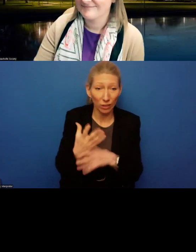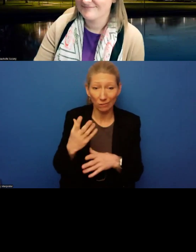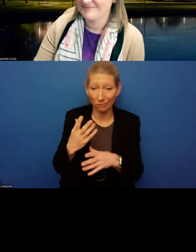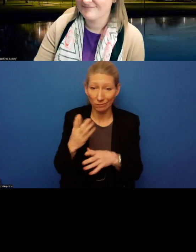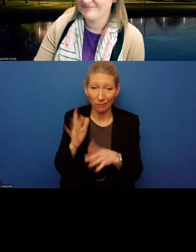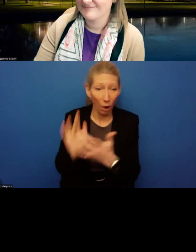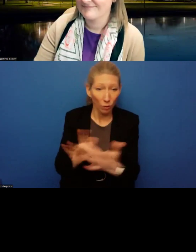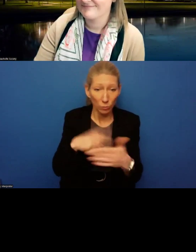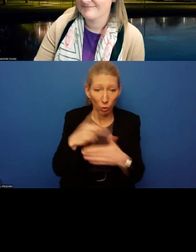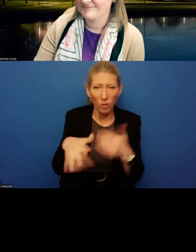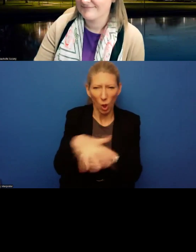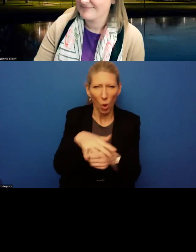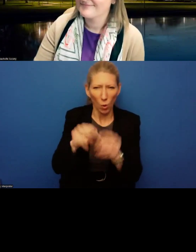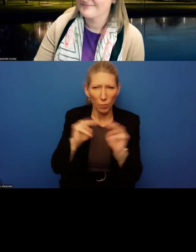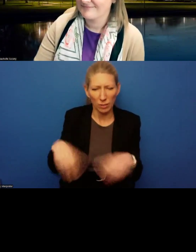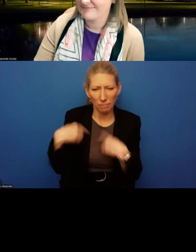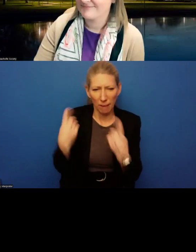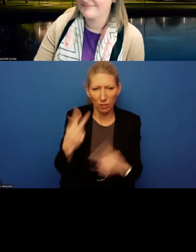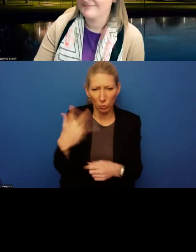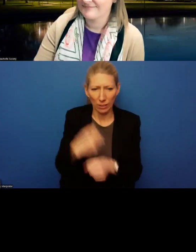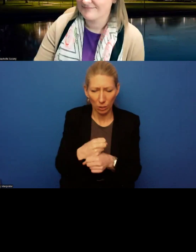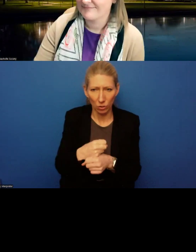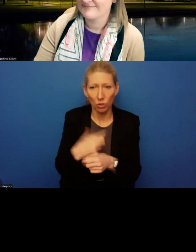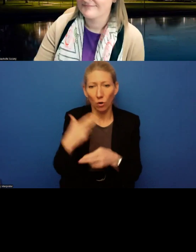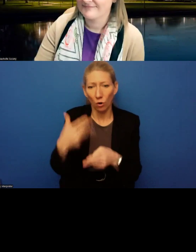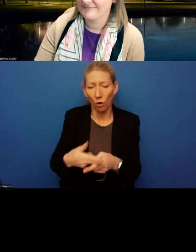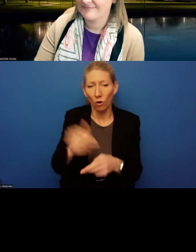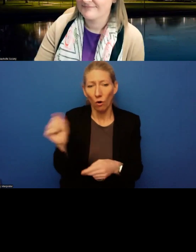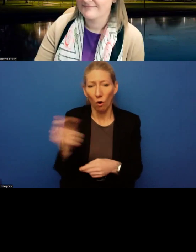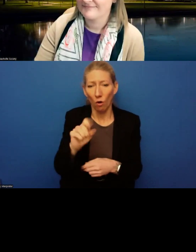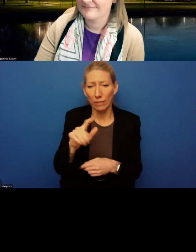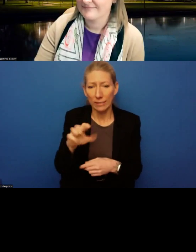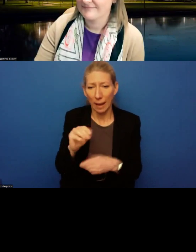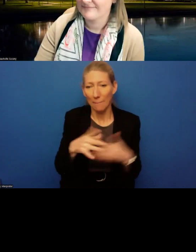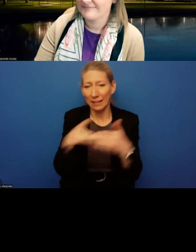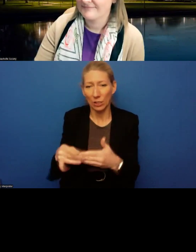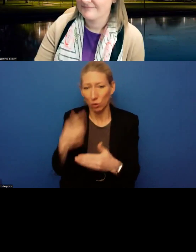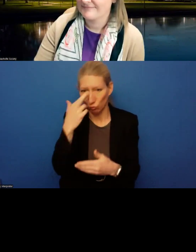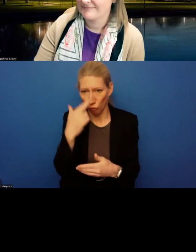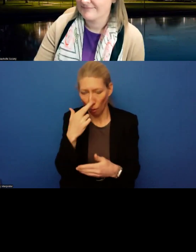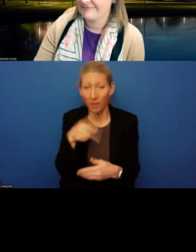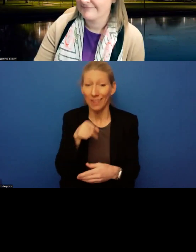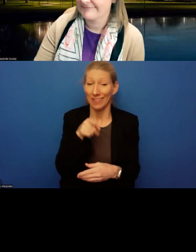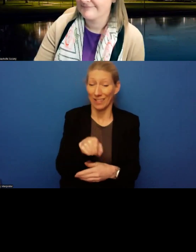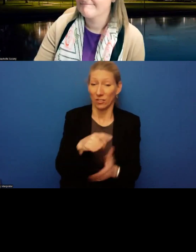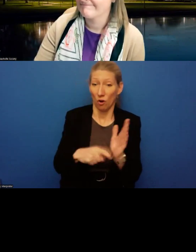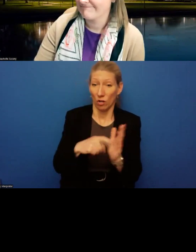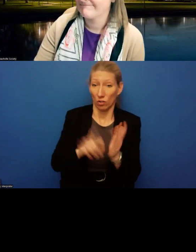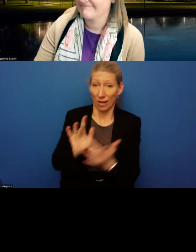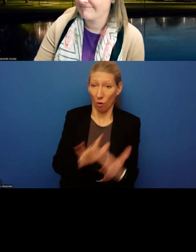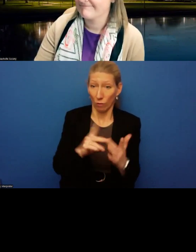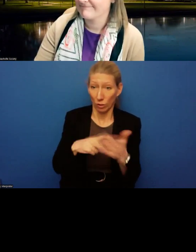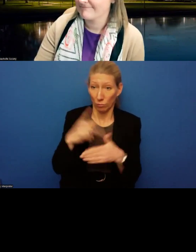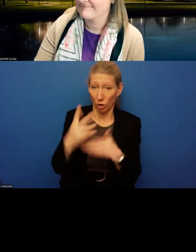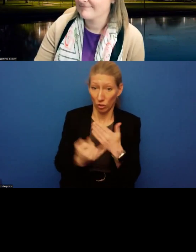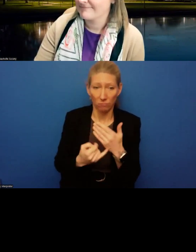at a local museum for the past 3 years called All STEM Leads to Rome, this archaeology outreach project grew